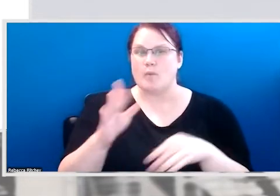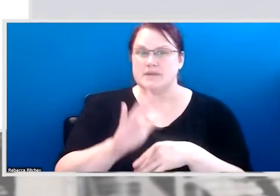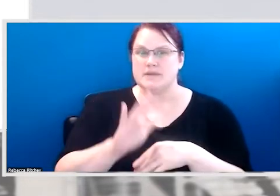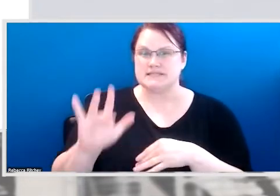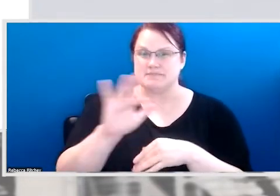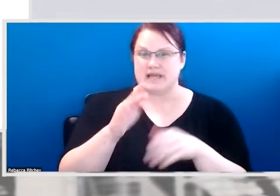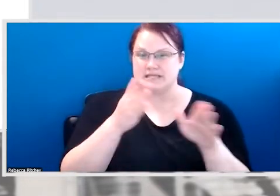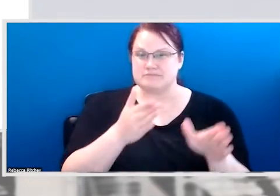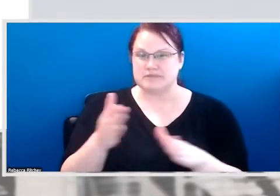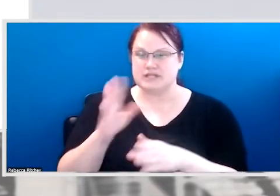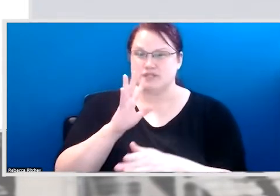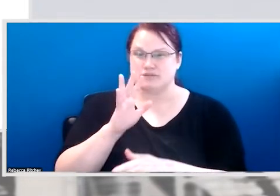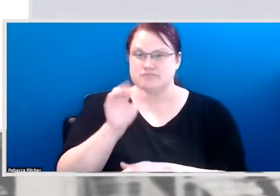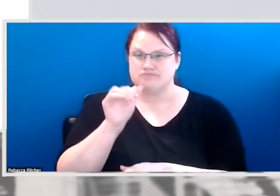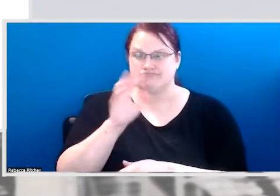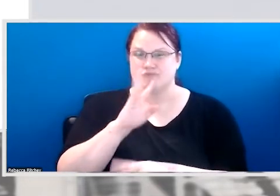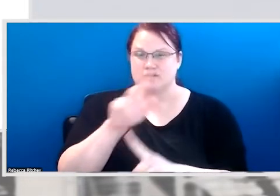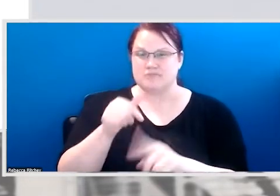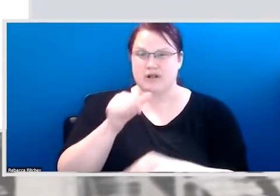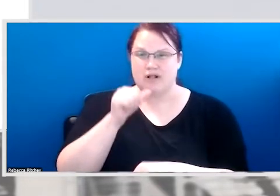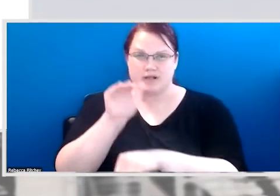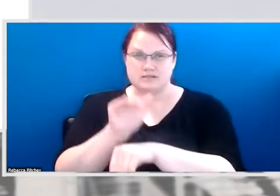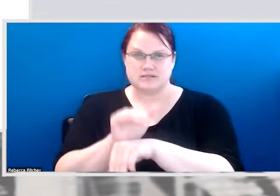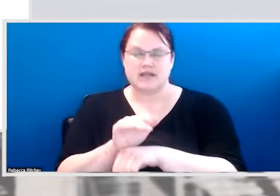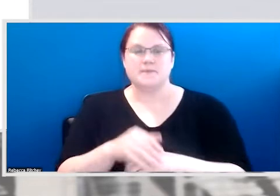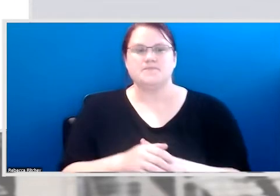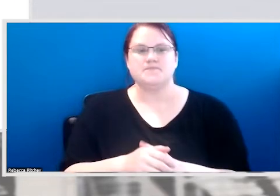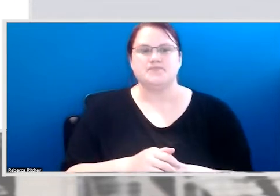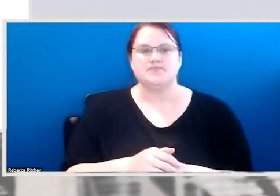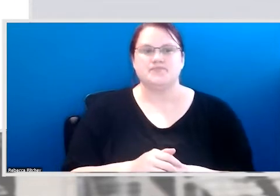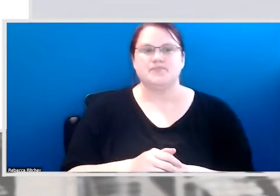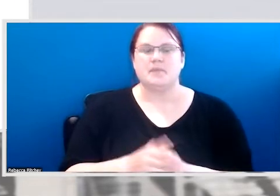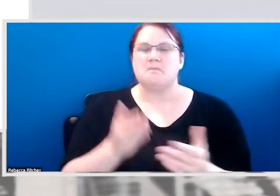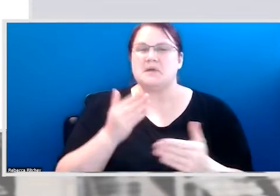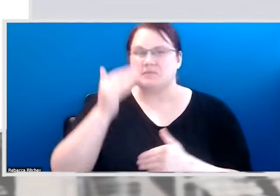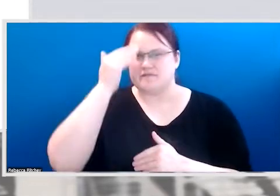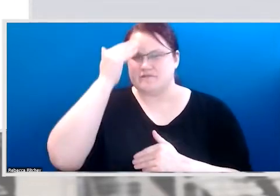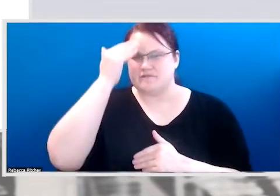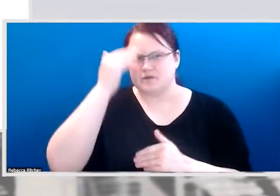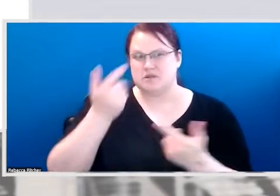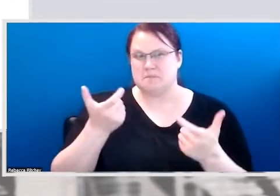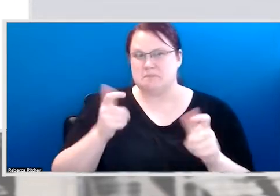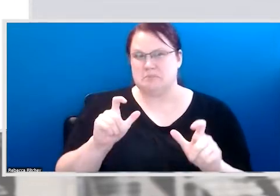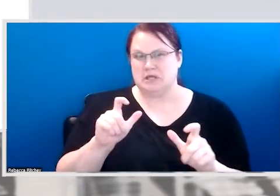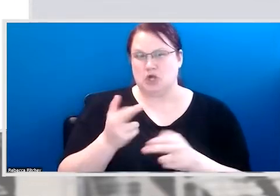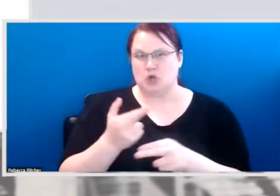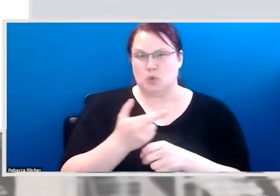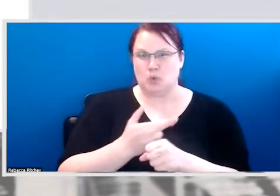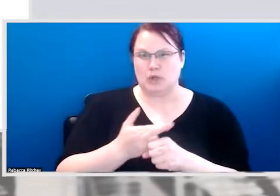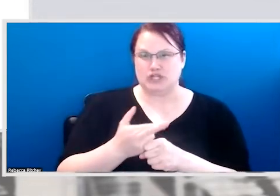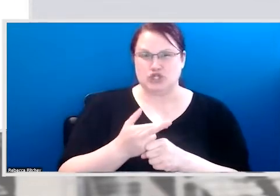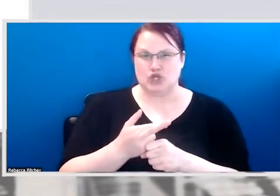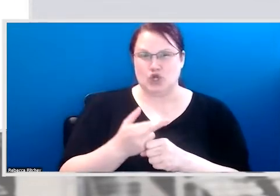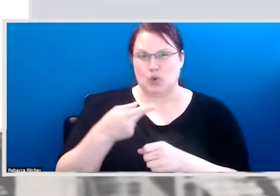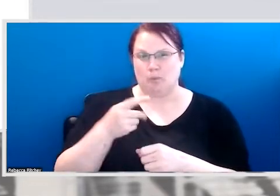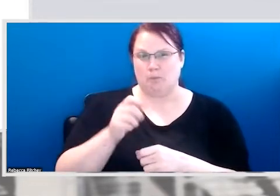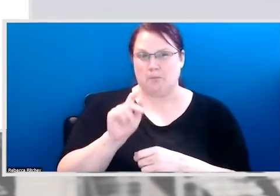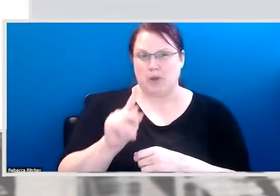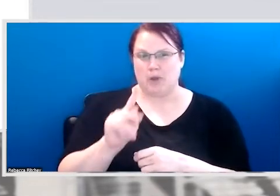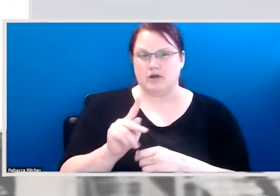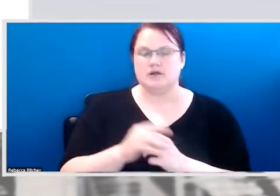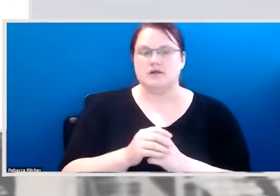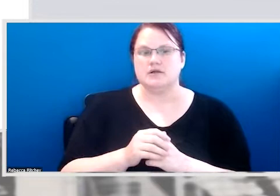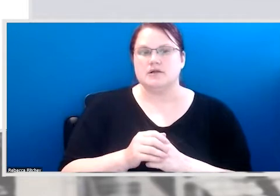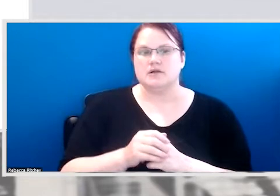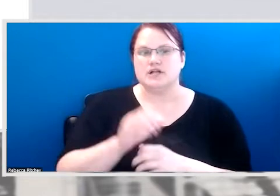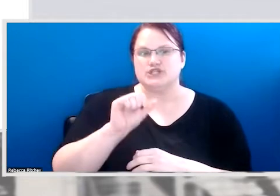meeting to kind of define those 3 types of parks. You may be familiar with the bigger regional parks. Those are like Shenley and Highland Park. You